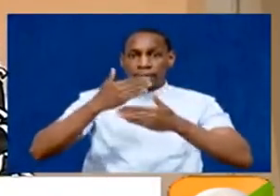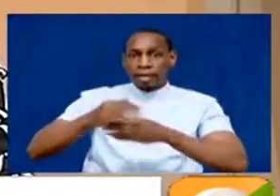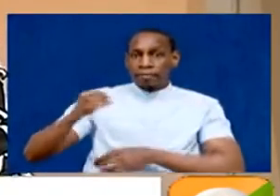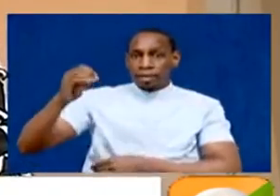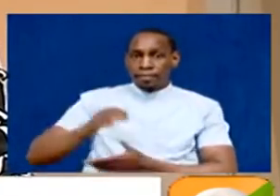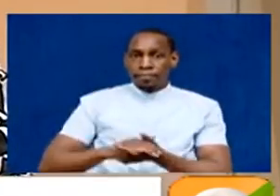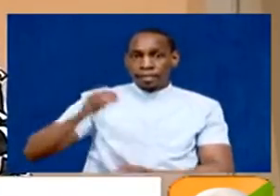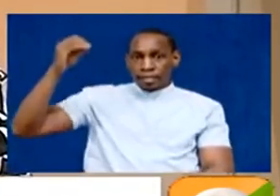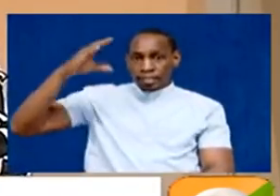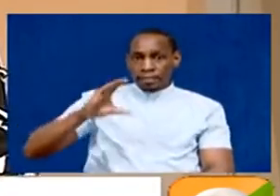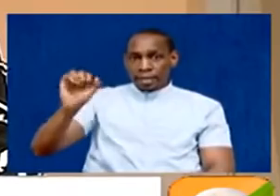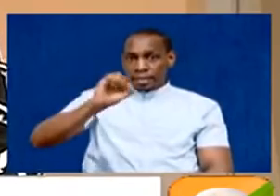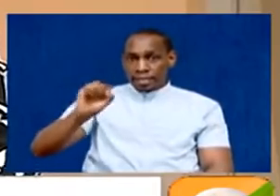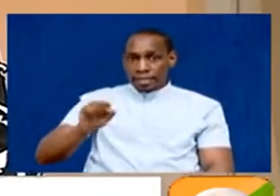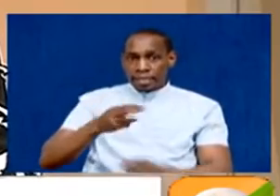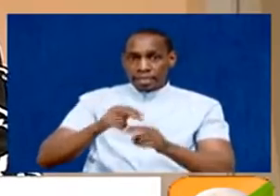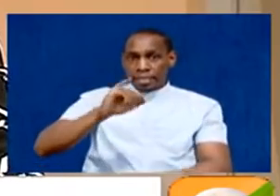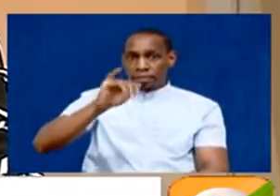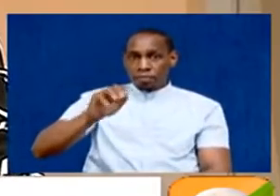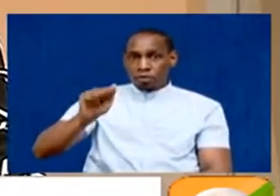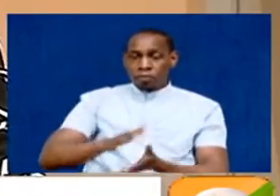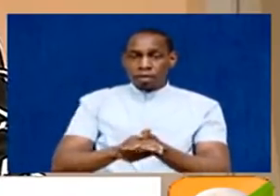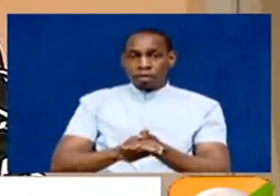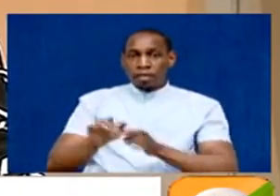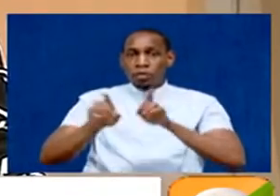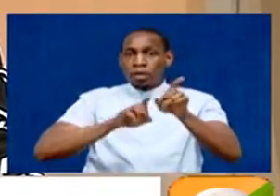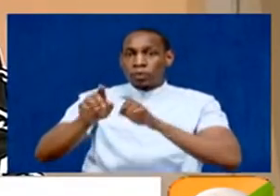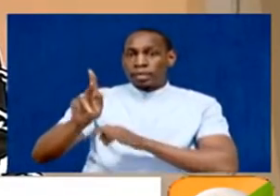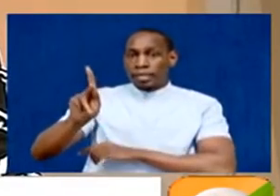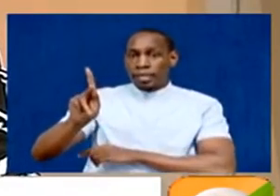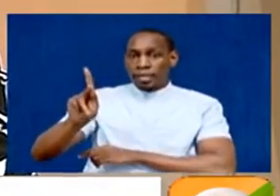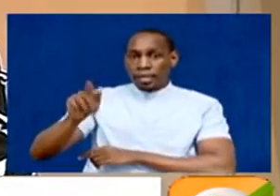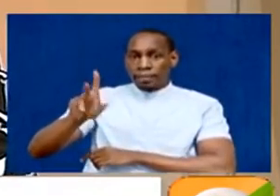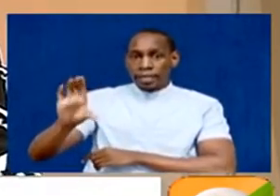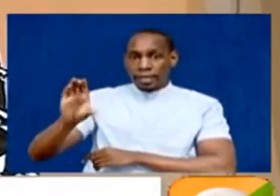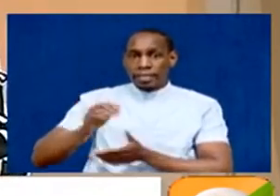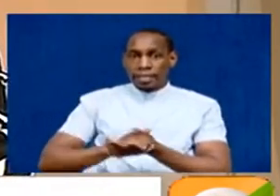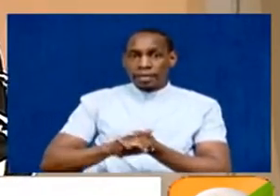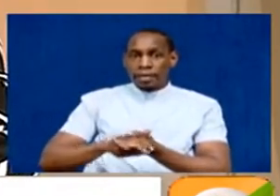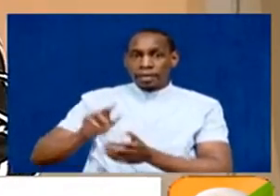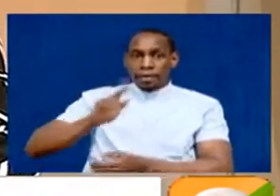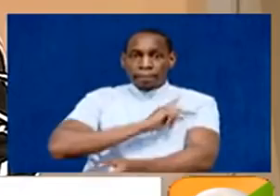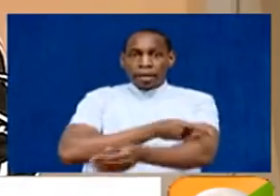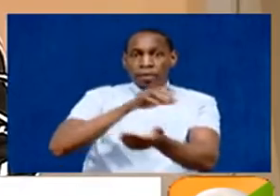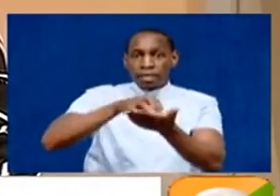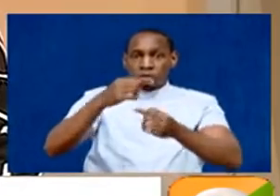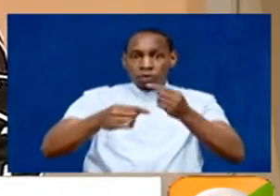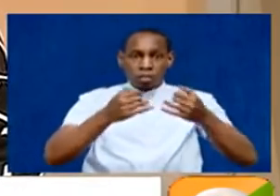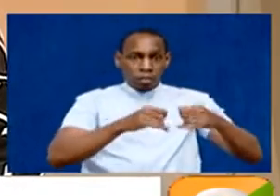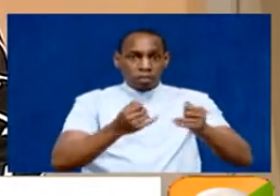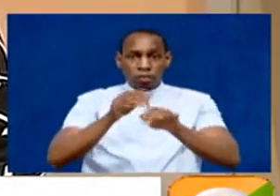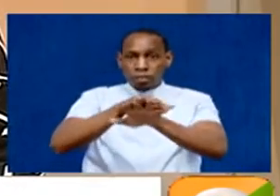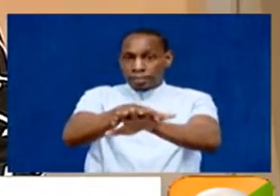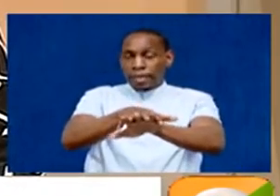Energy Cabinet Secretary Monica Juma conducted a surprise tour of KPLC's power depots as part of ongoing attempts